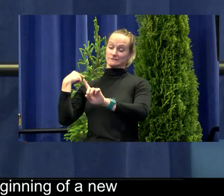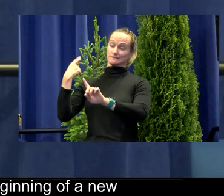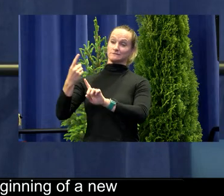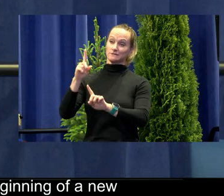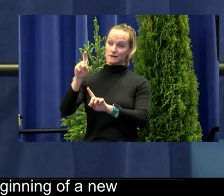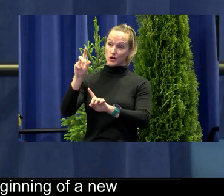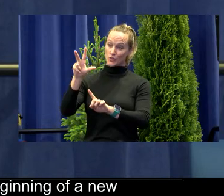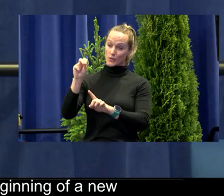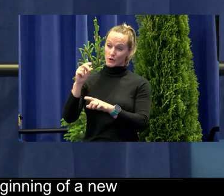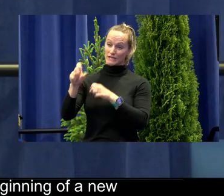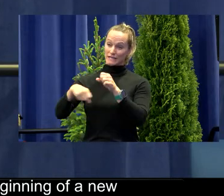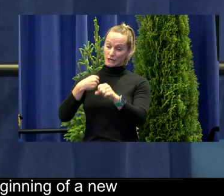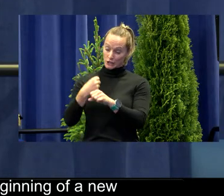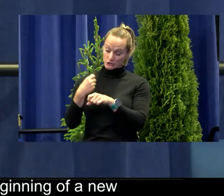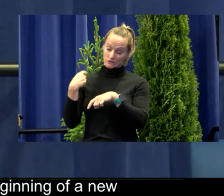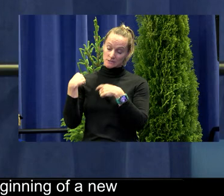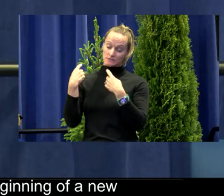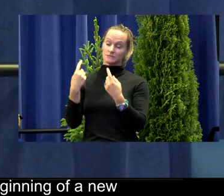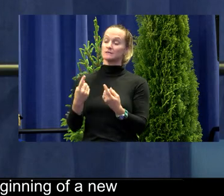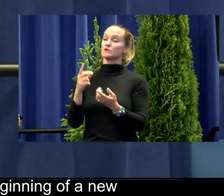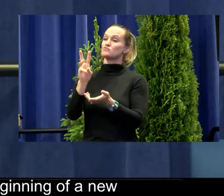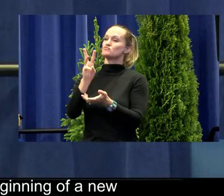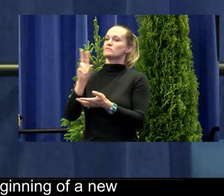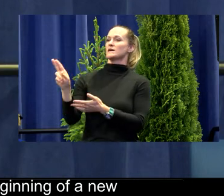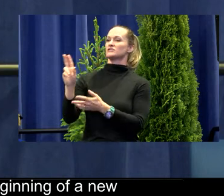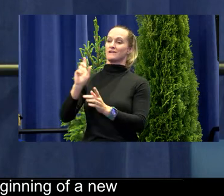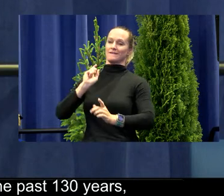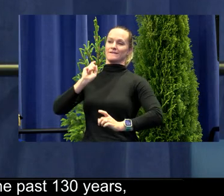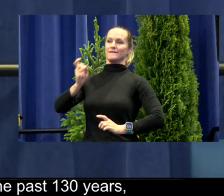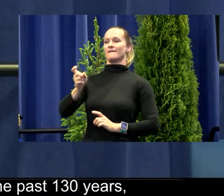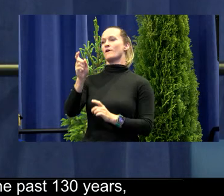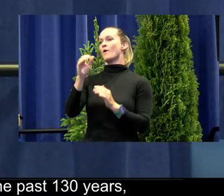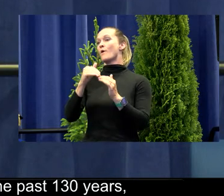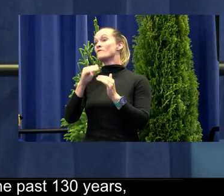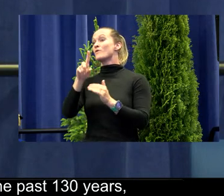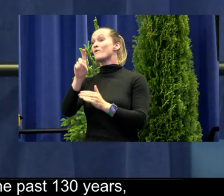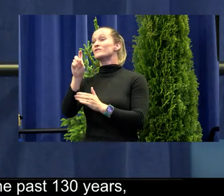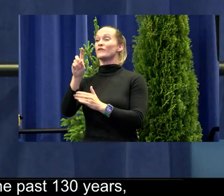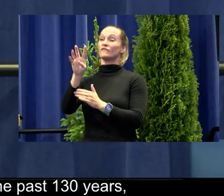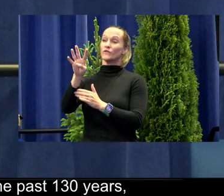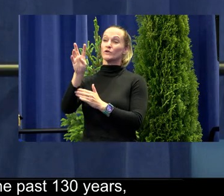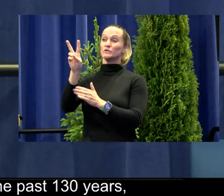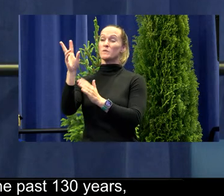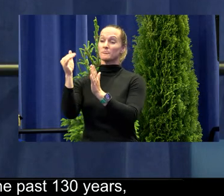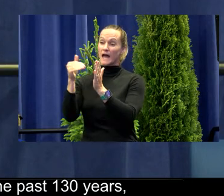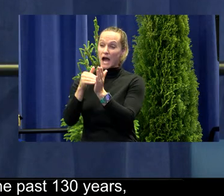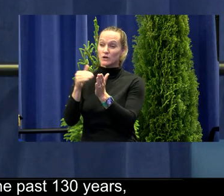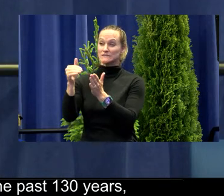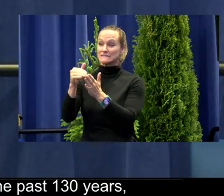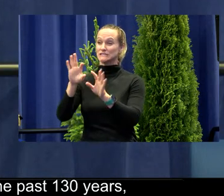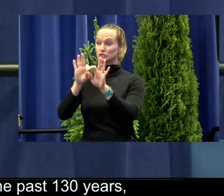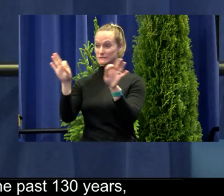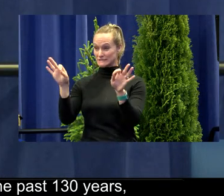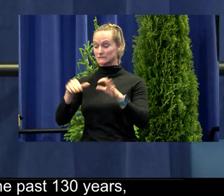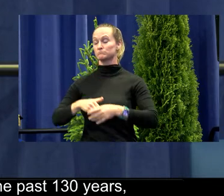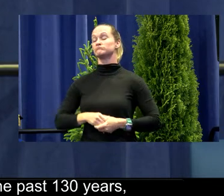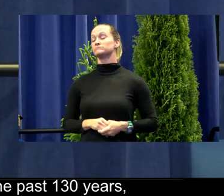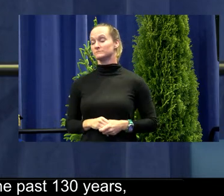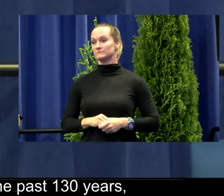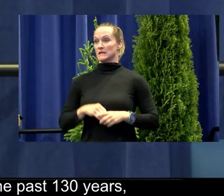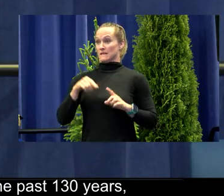years, Western has conferred more than 142,000 degrees. This